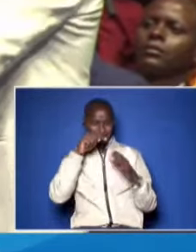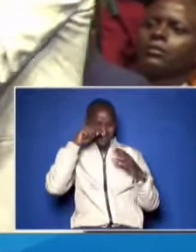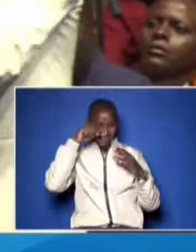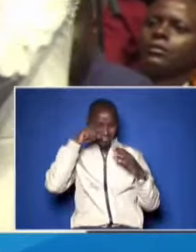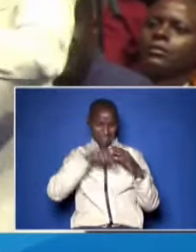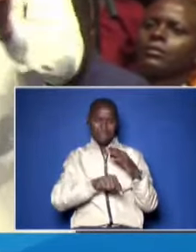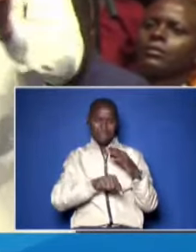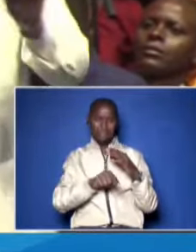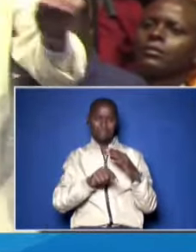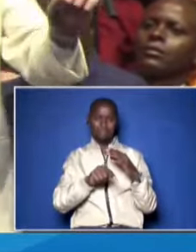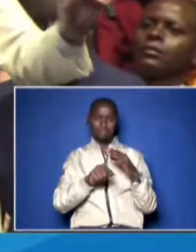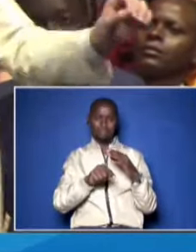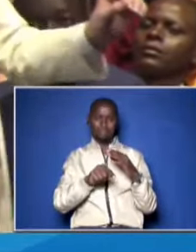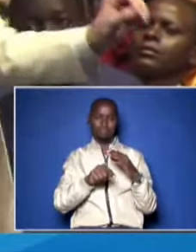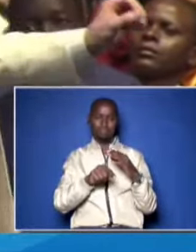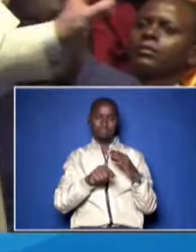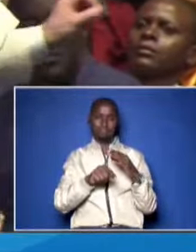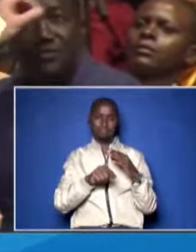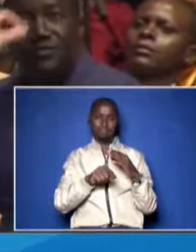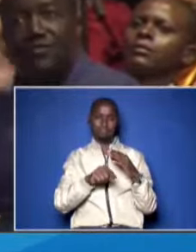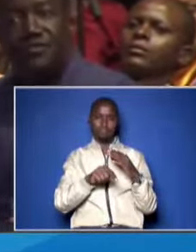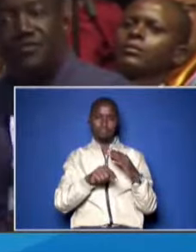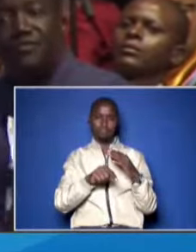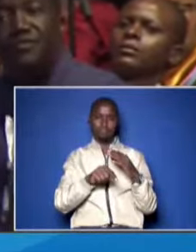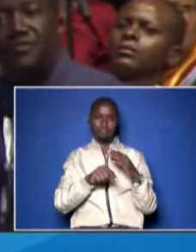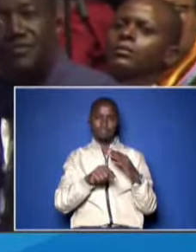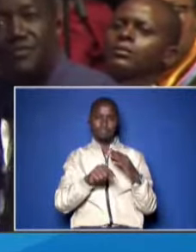birth who is from